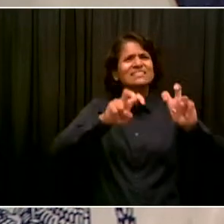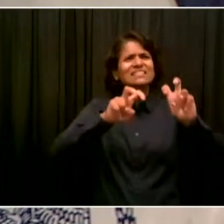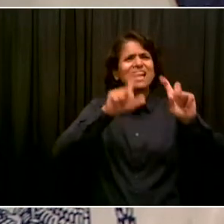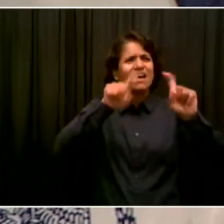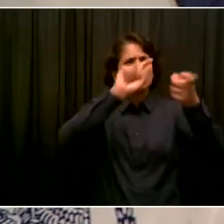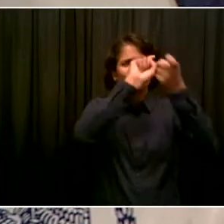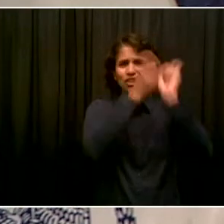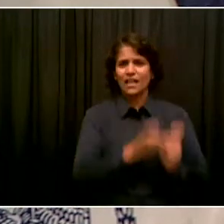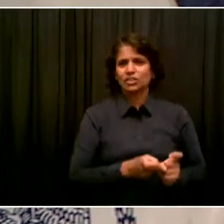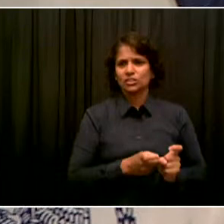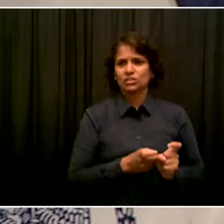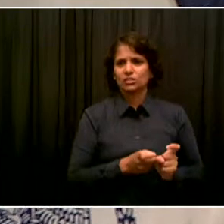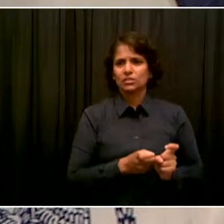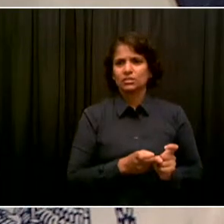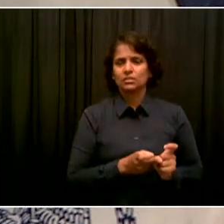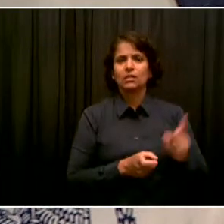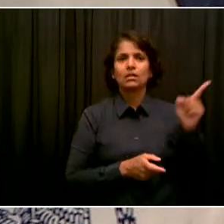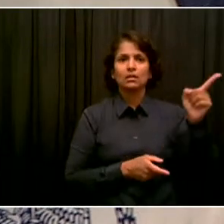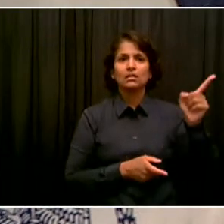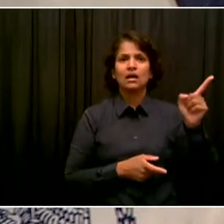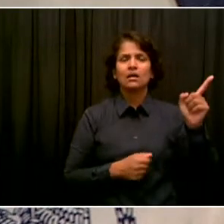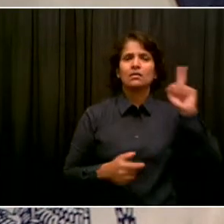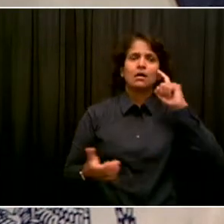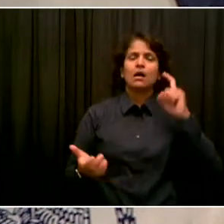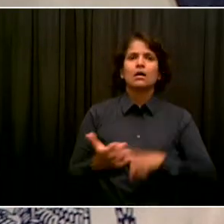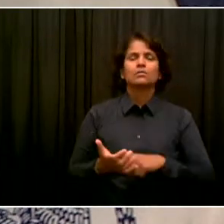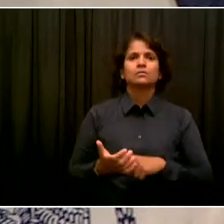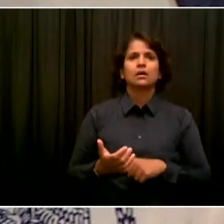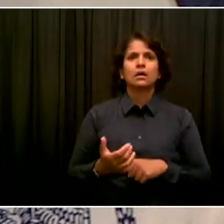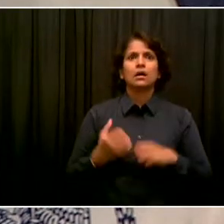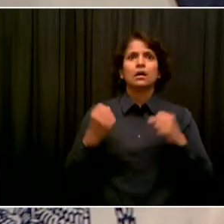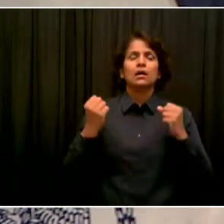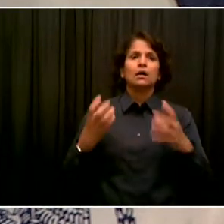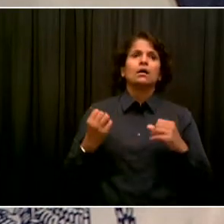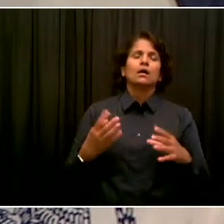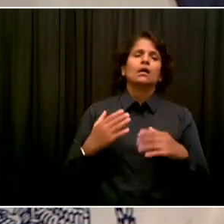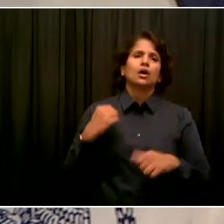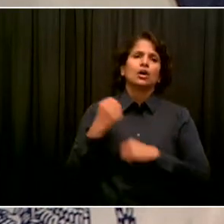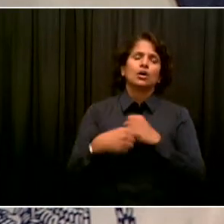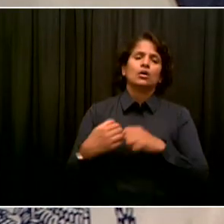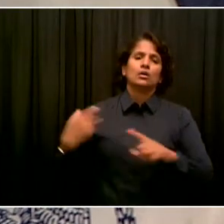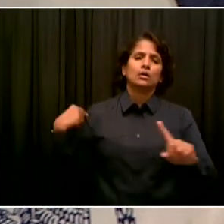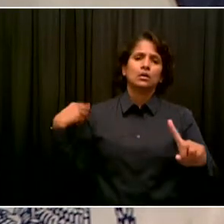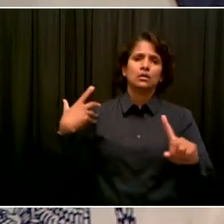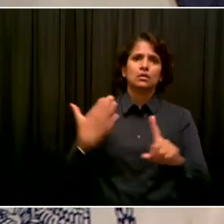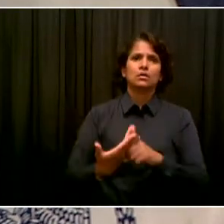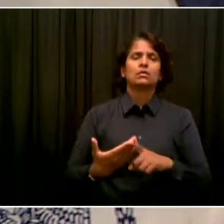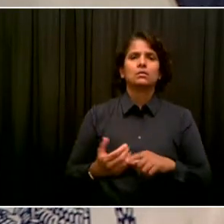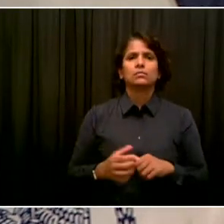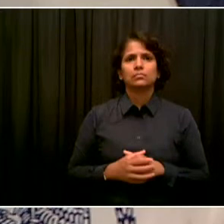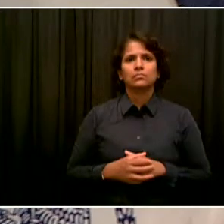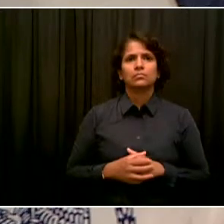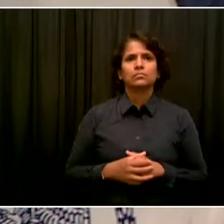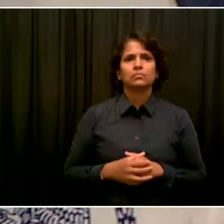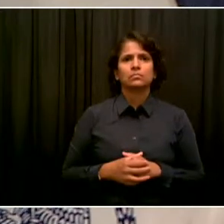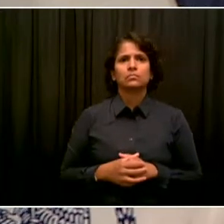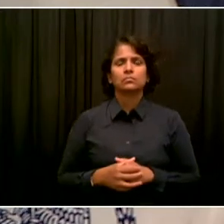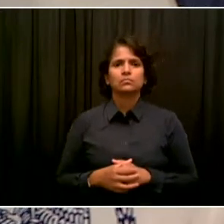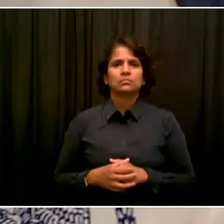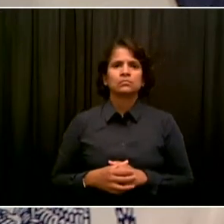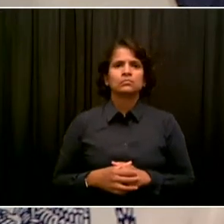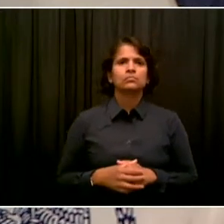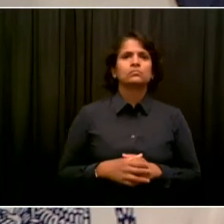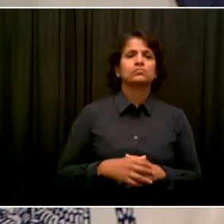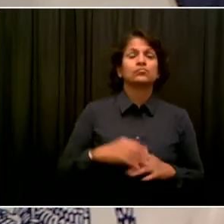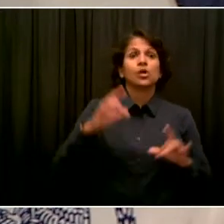now, in my experience, decades, to some of the most painful and most prominent cases that really grip the entire